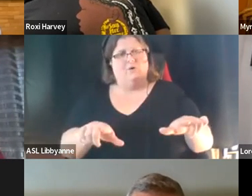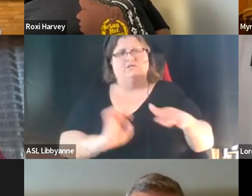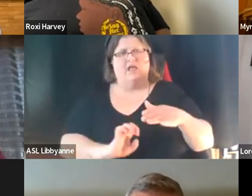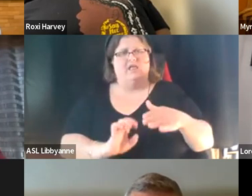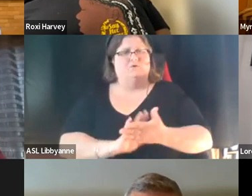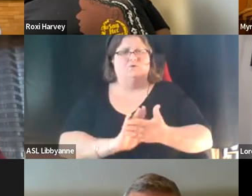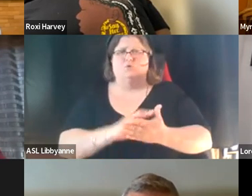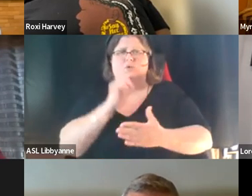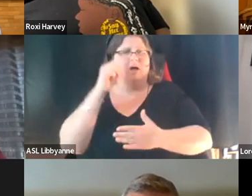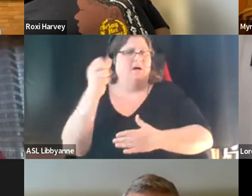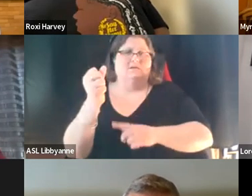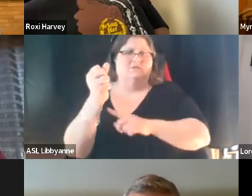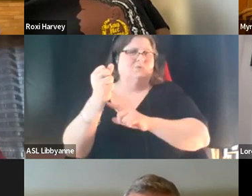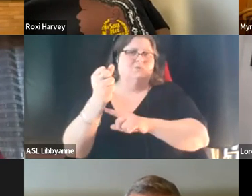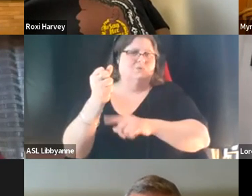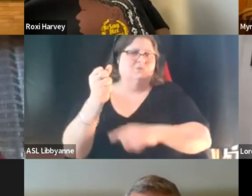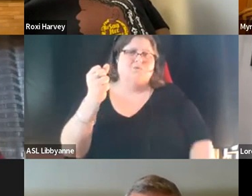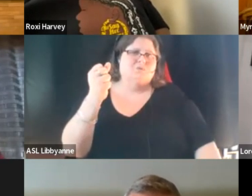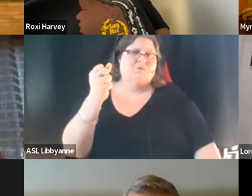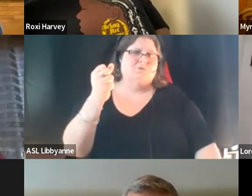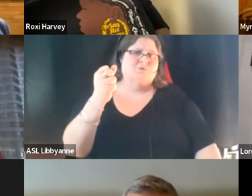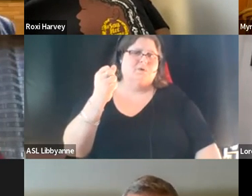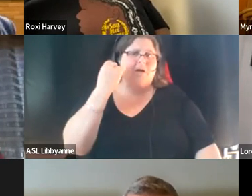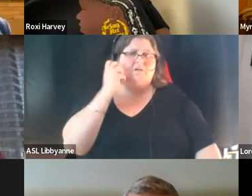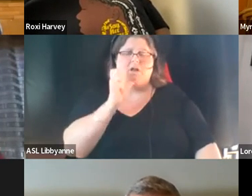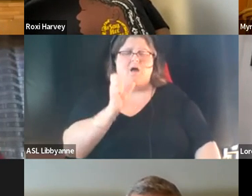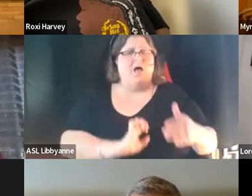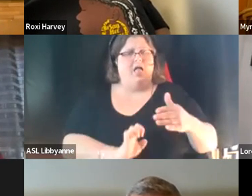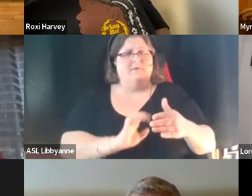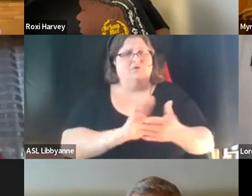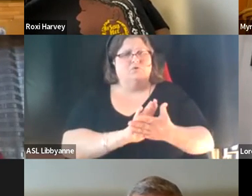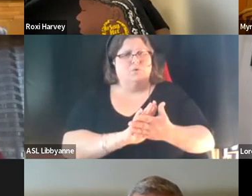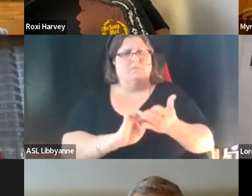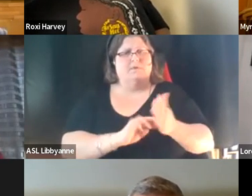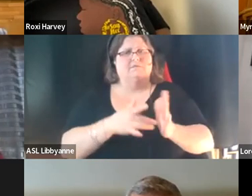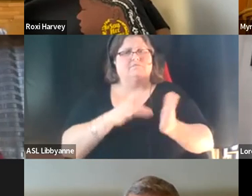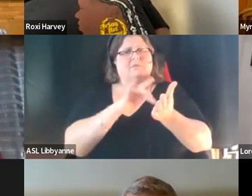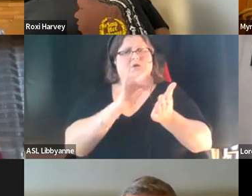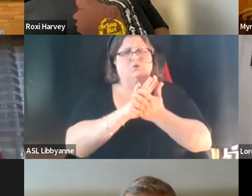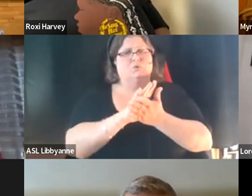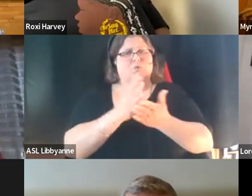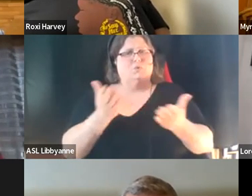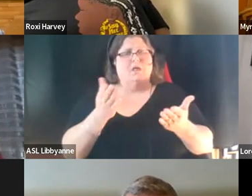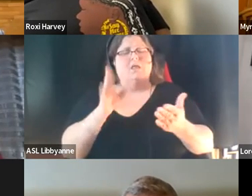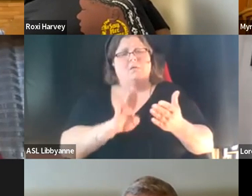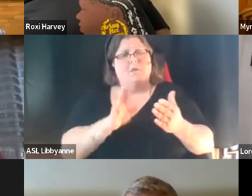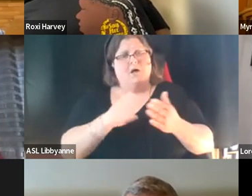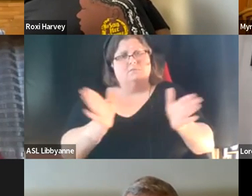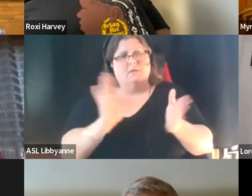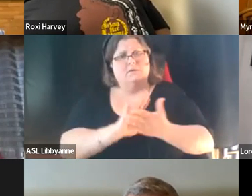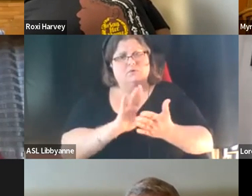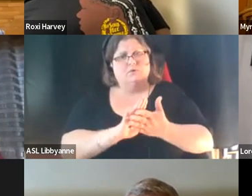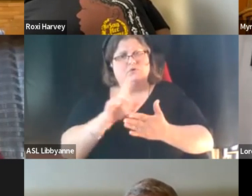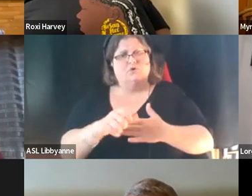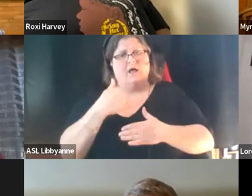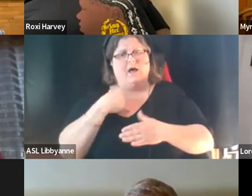high school. And if not elementary school, it should start no later than middle school. every Boston Public School should